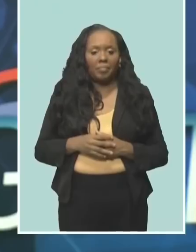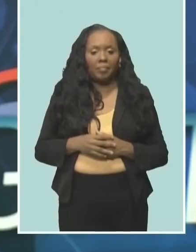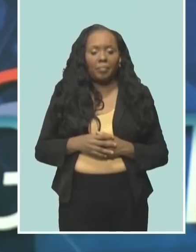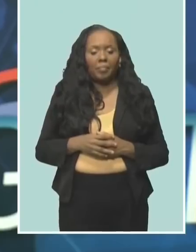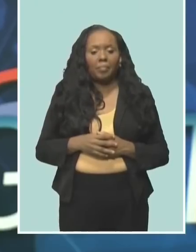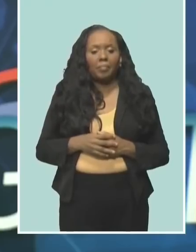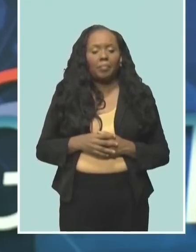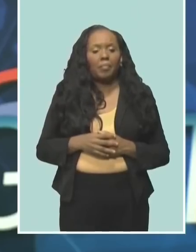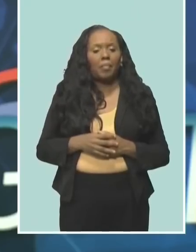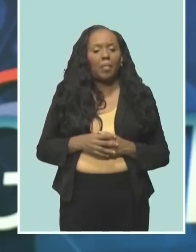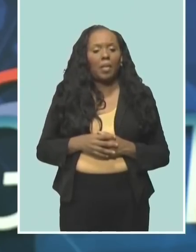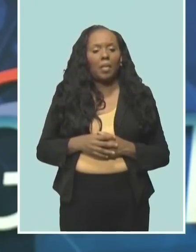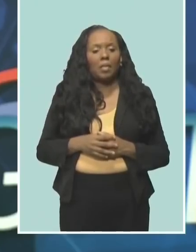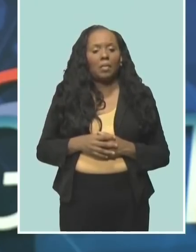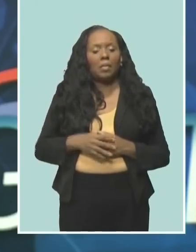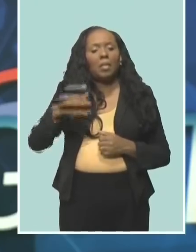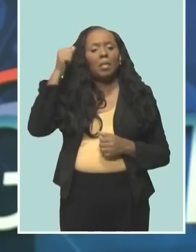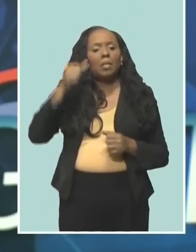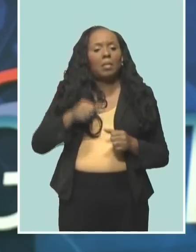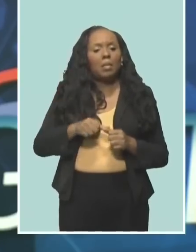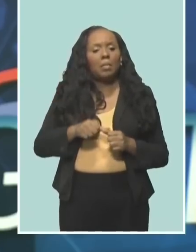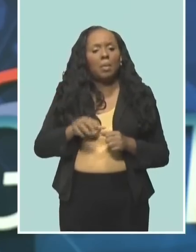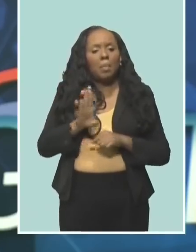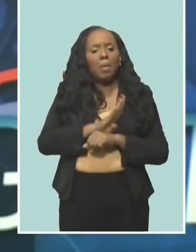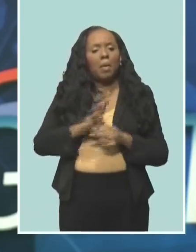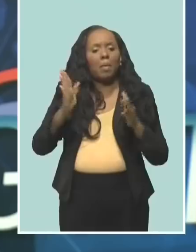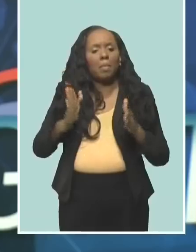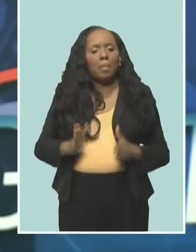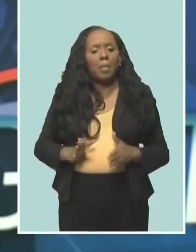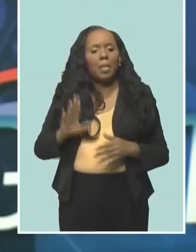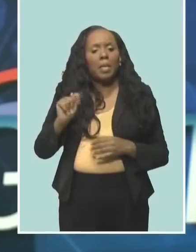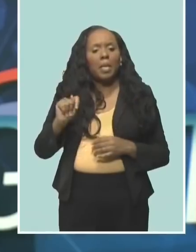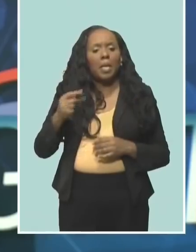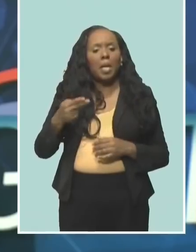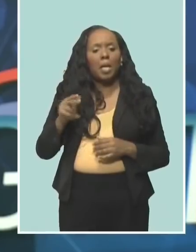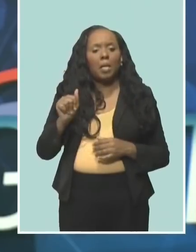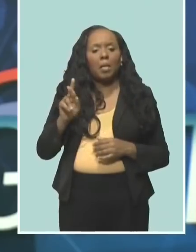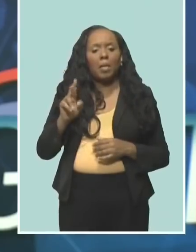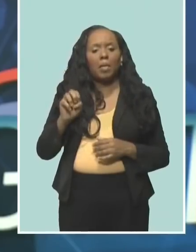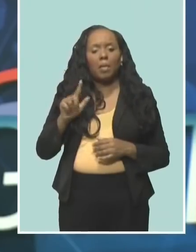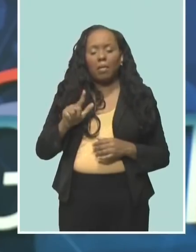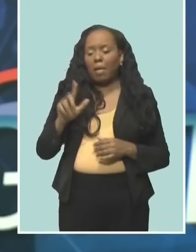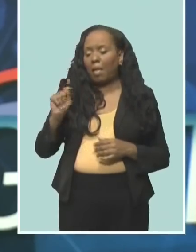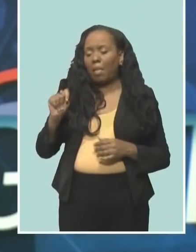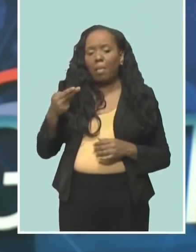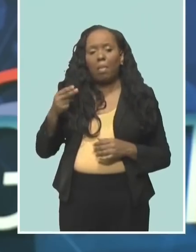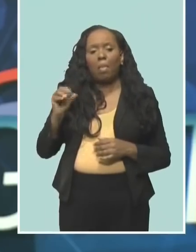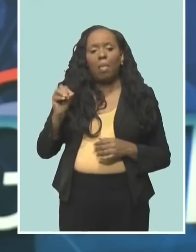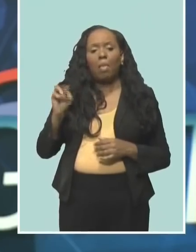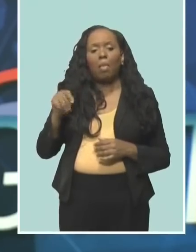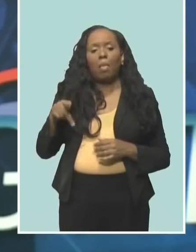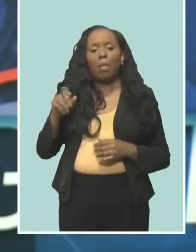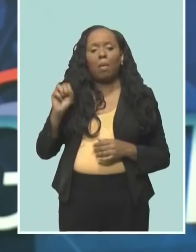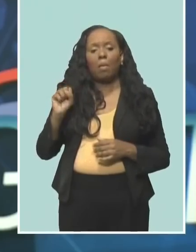Well, the man who viciously attacked Barbadian national Terrell Thompson, leaving him for dead at a nightclub in the UK in February, has